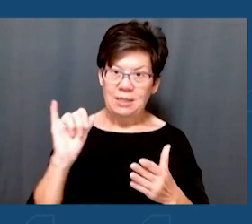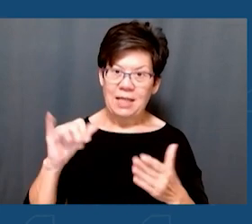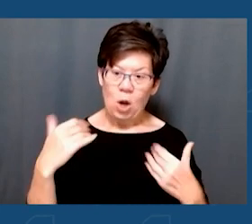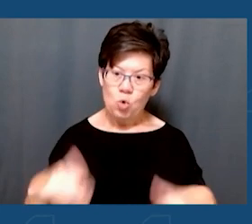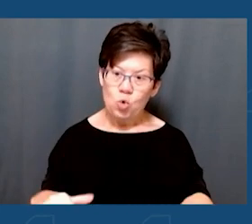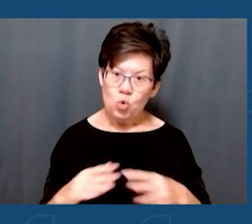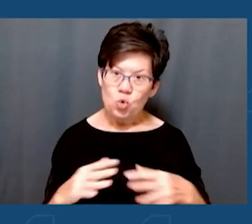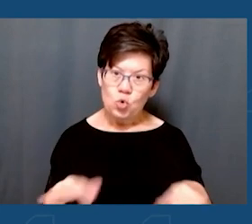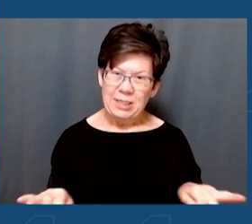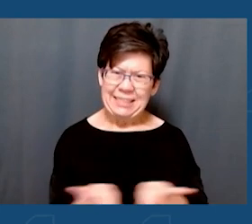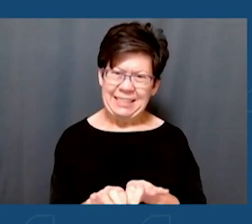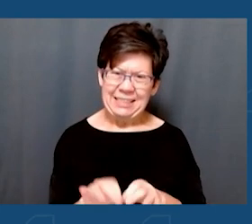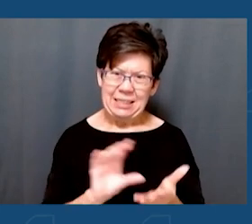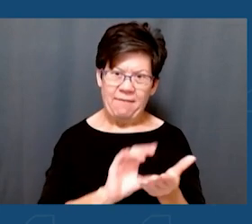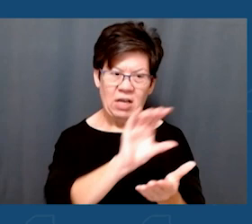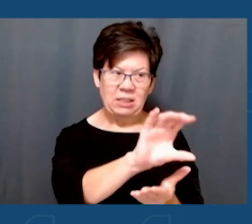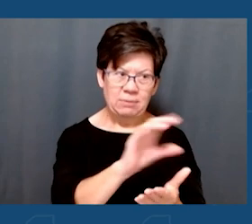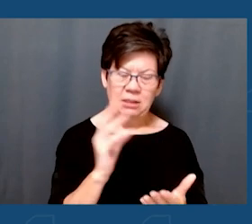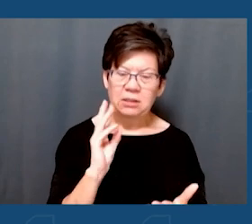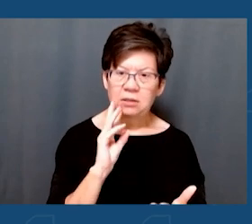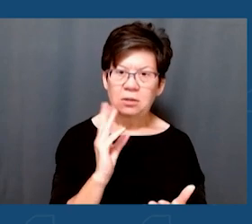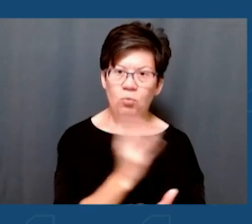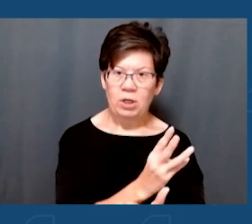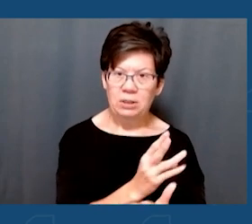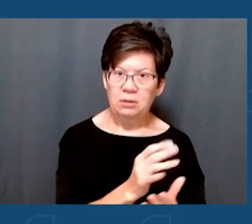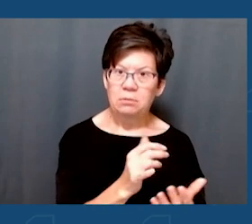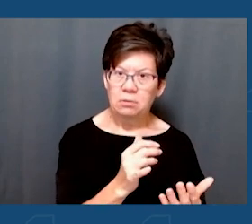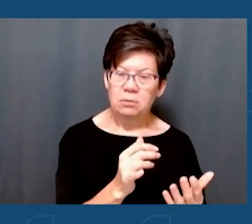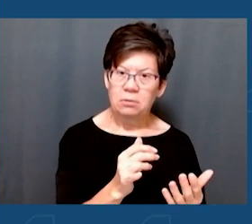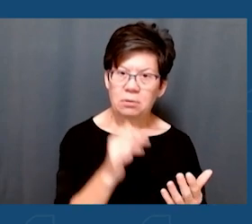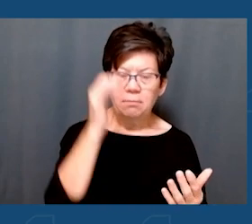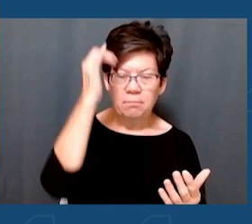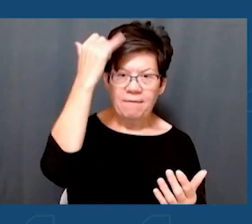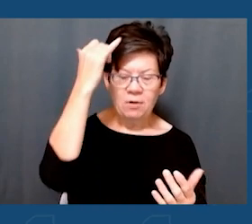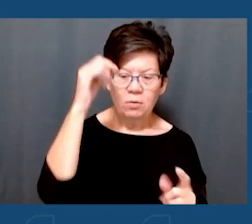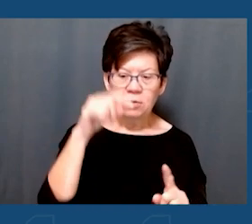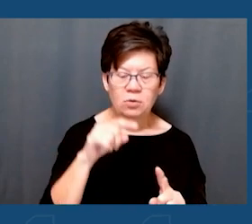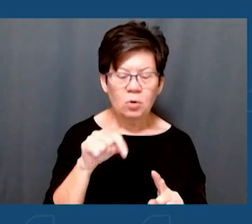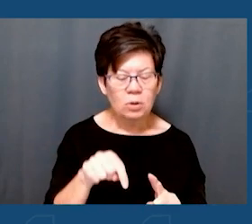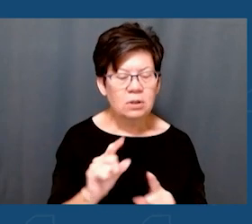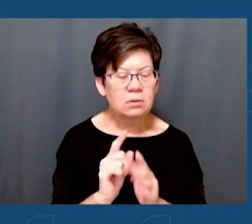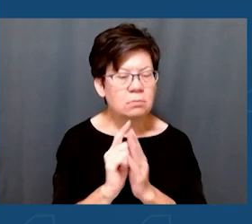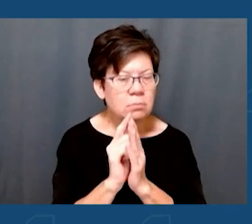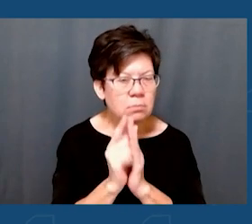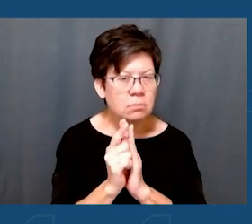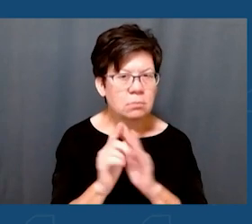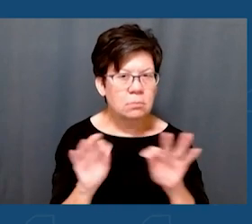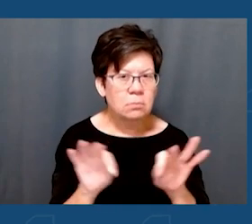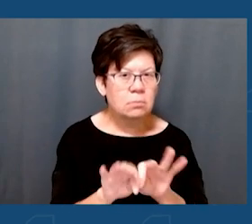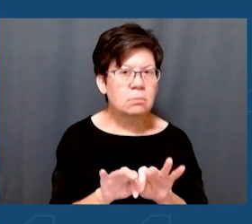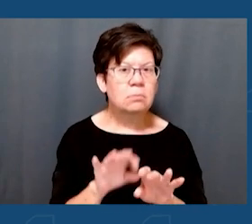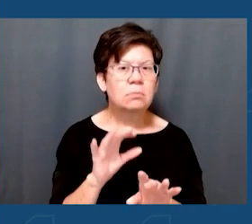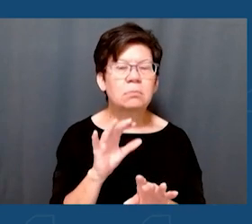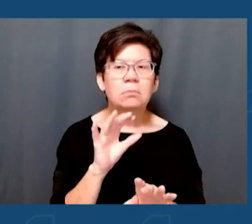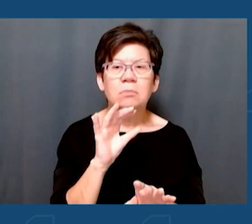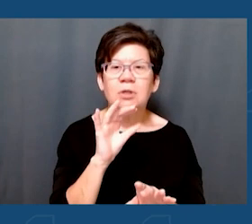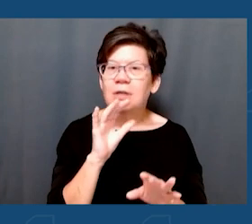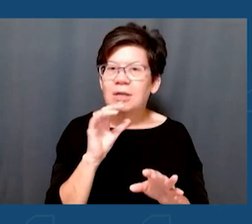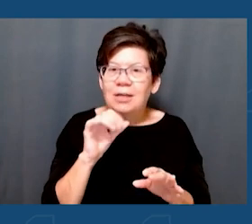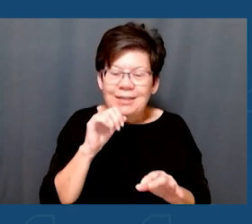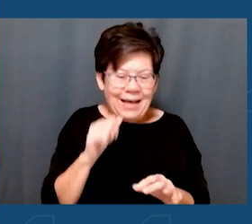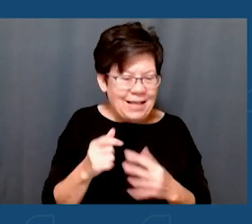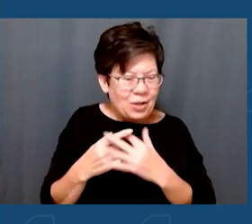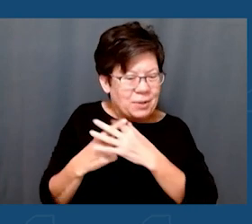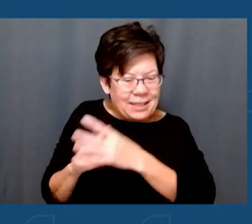Buffalo. So I just want to say this is an important moment. Not just the beginning of Hispanic Heritage